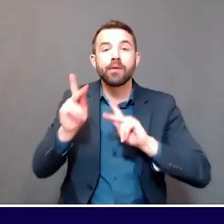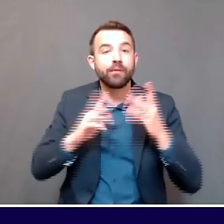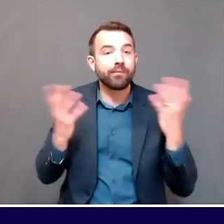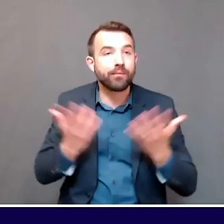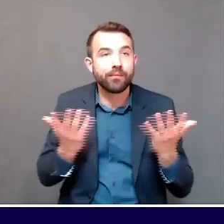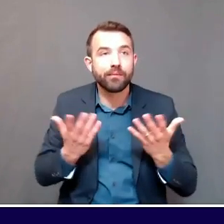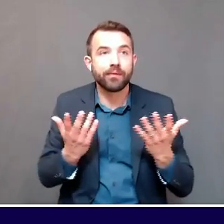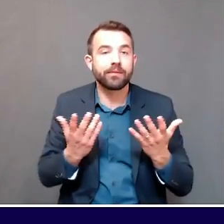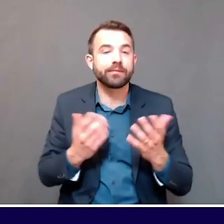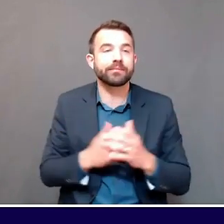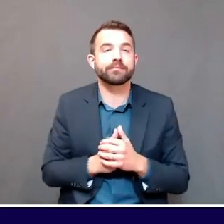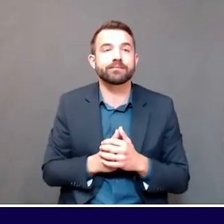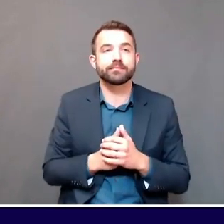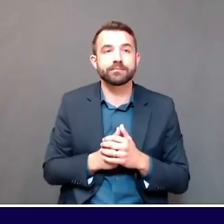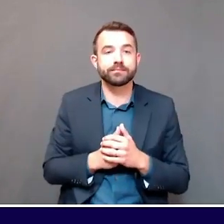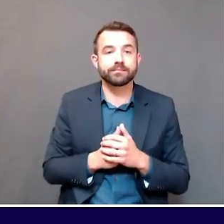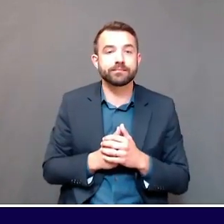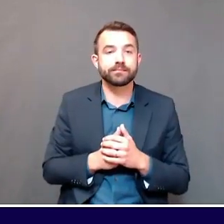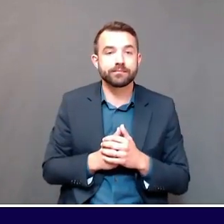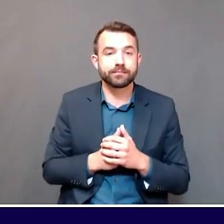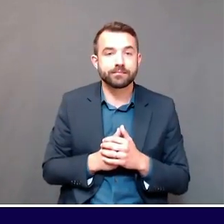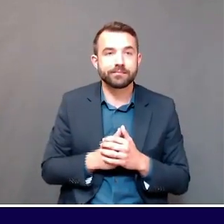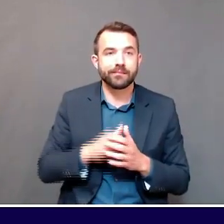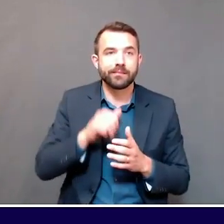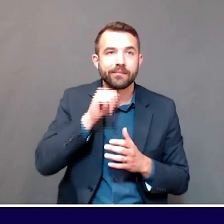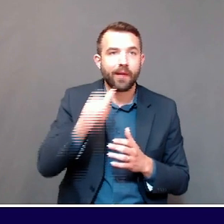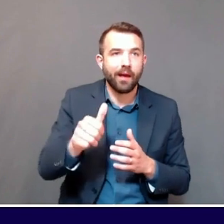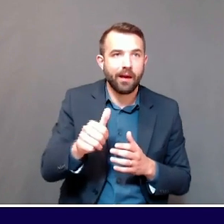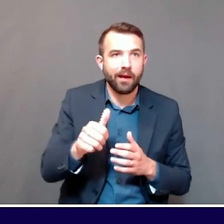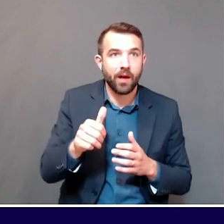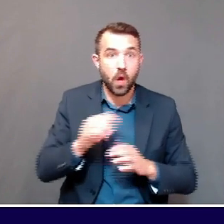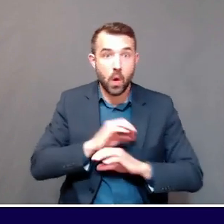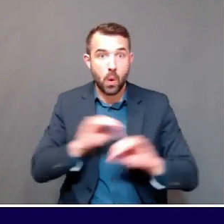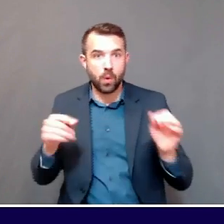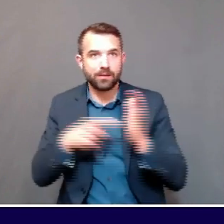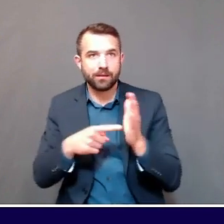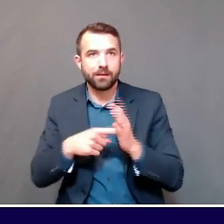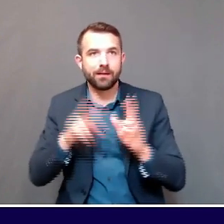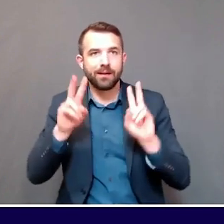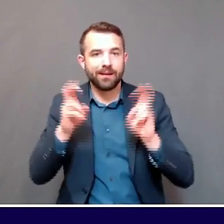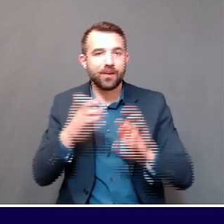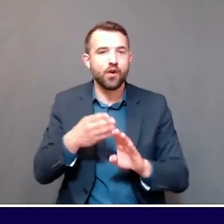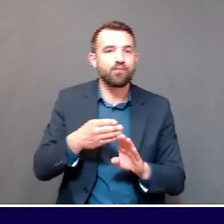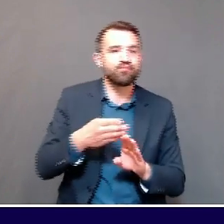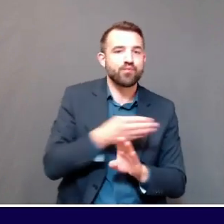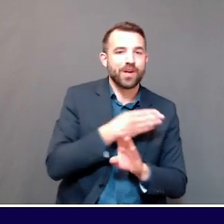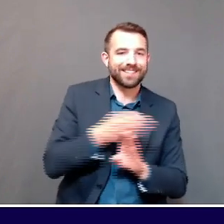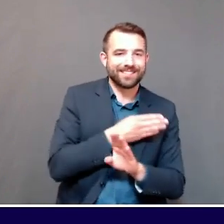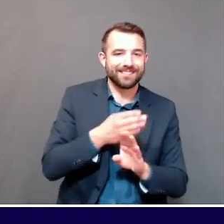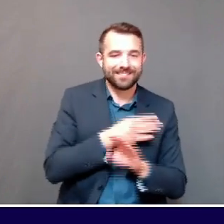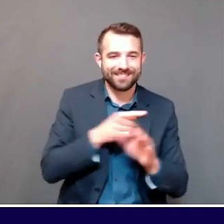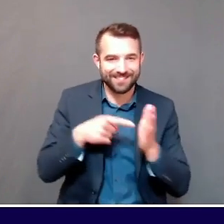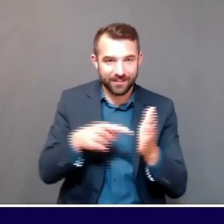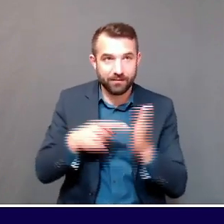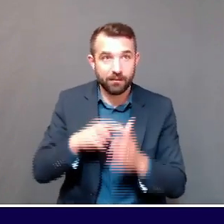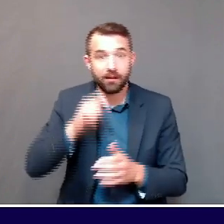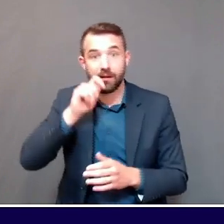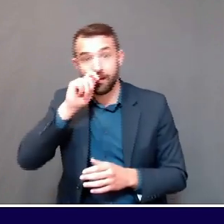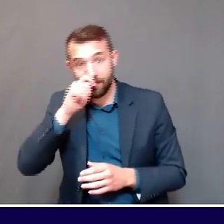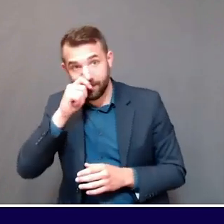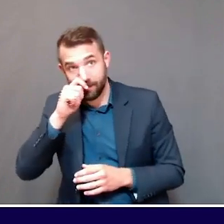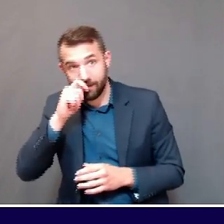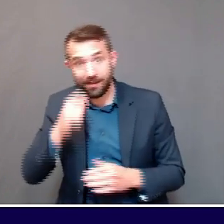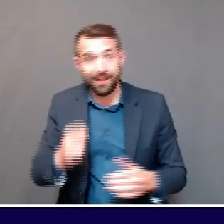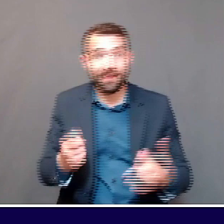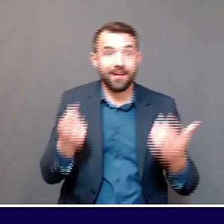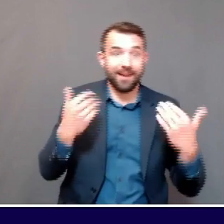are asymptomatic, but rather individuals who are pre-symptomatic. We test them and they test positive a couple of